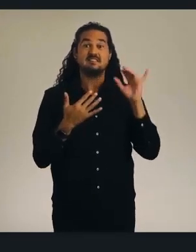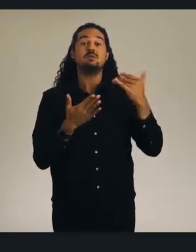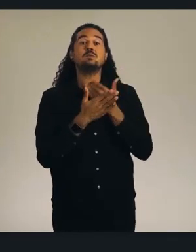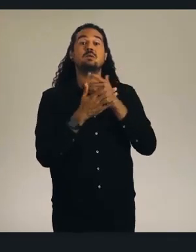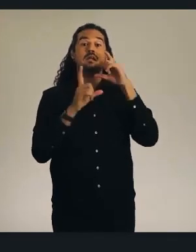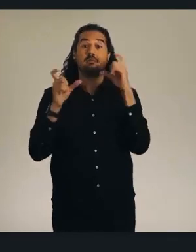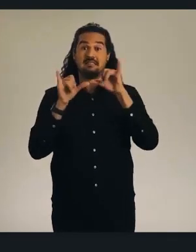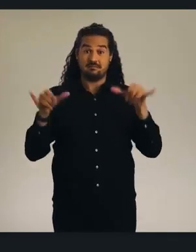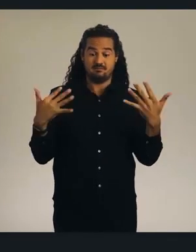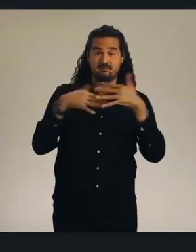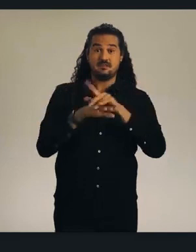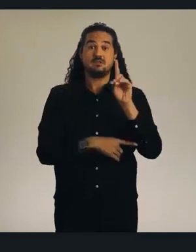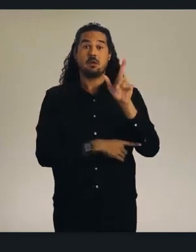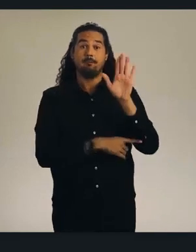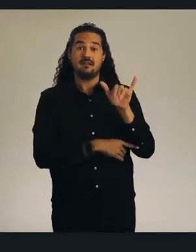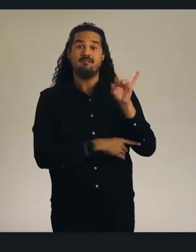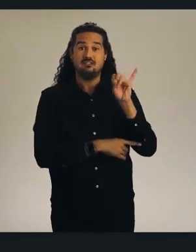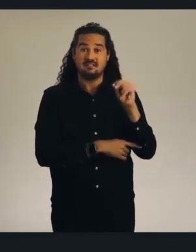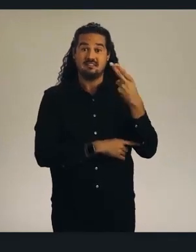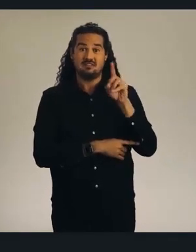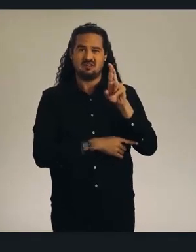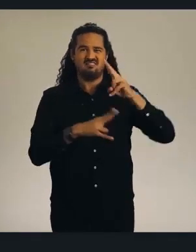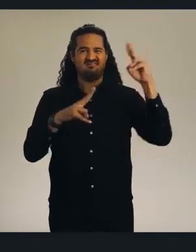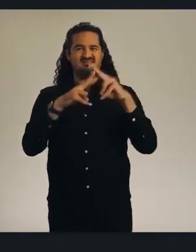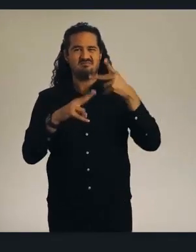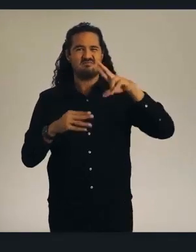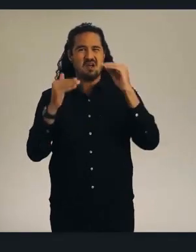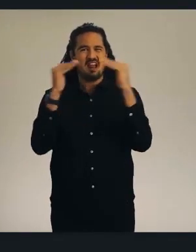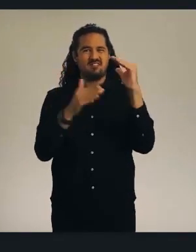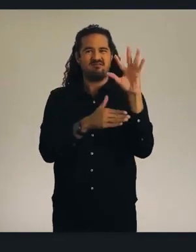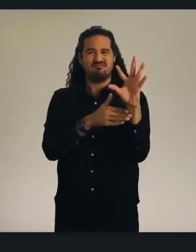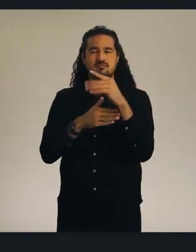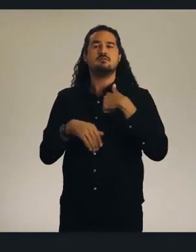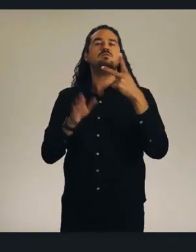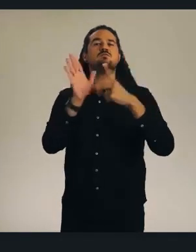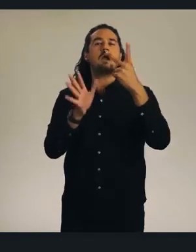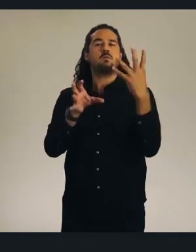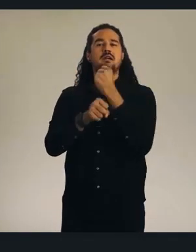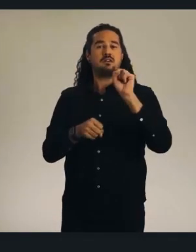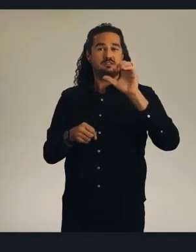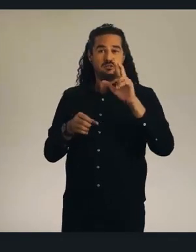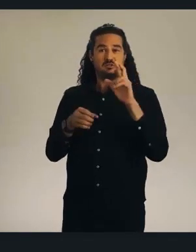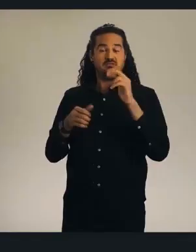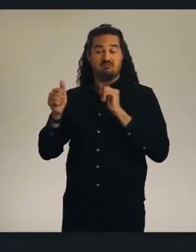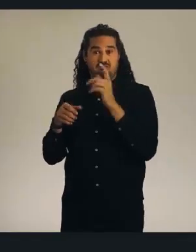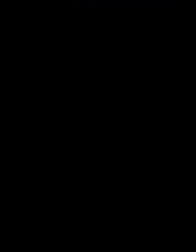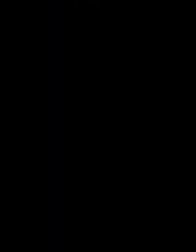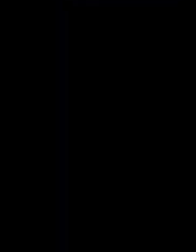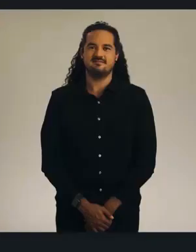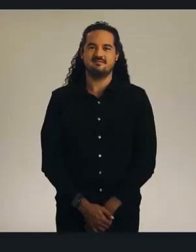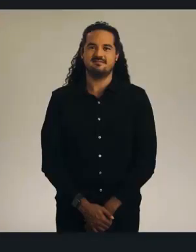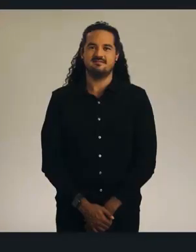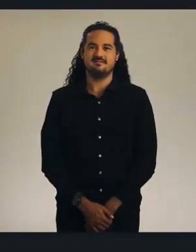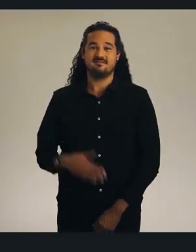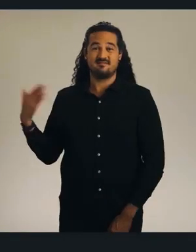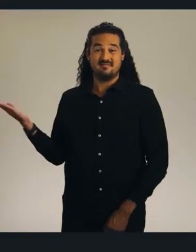Vision HDR recording, produces incredible pro-level video. So we asked 2-time Academy Award-winning director Catherine Bigelow and Oscar-nominated cinematographer we